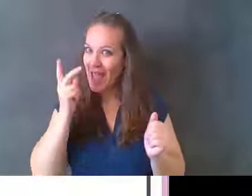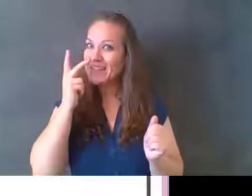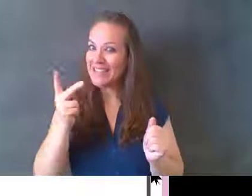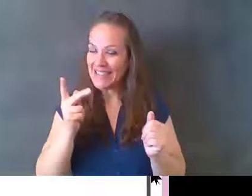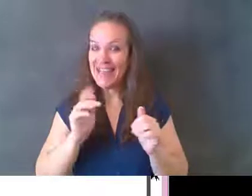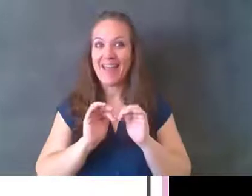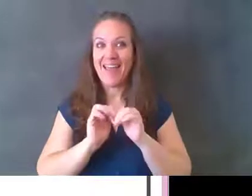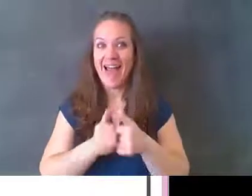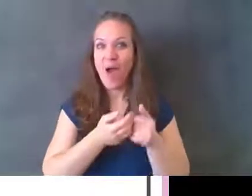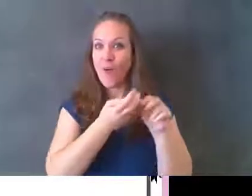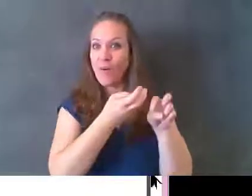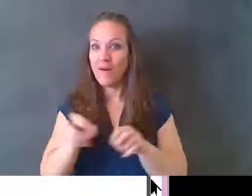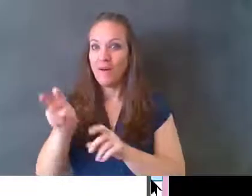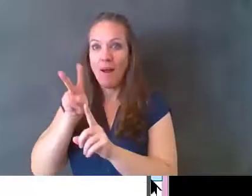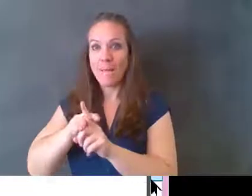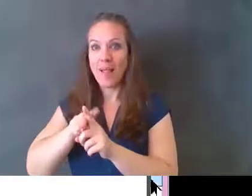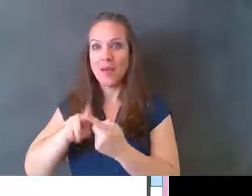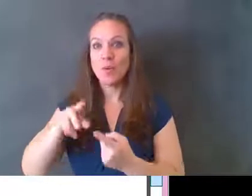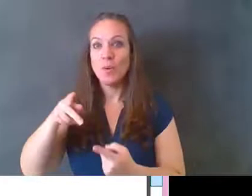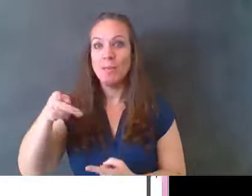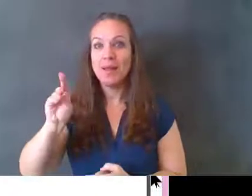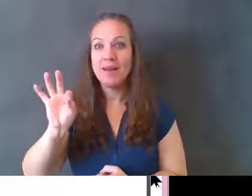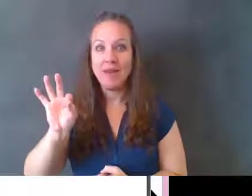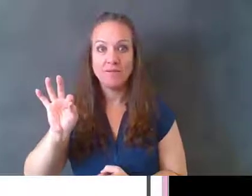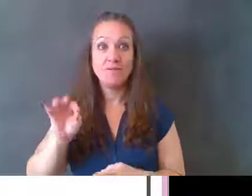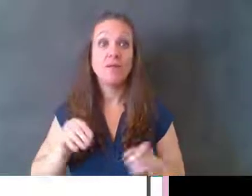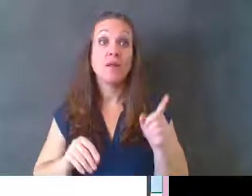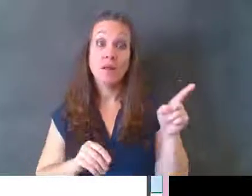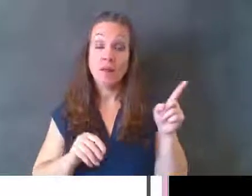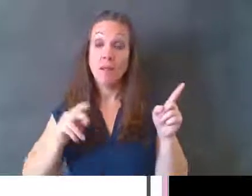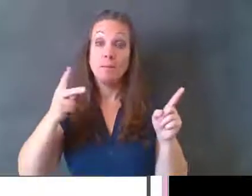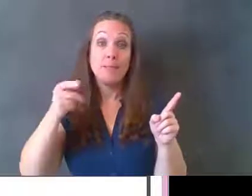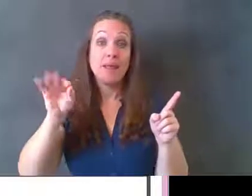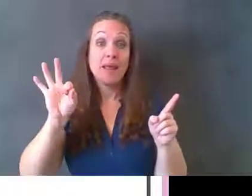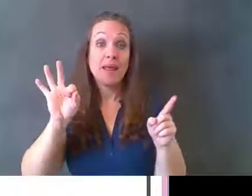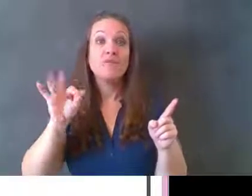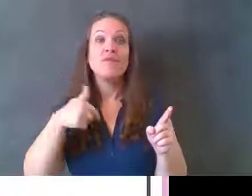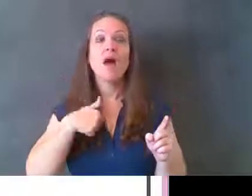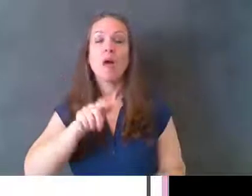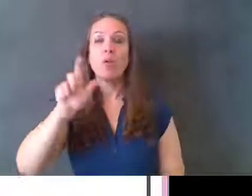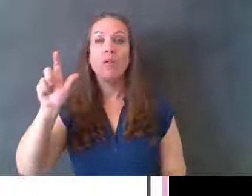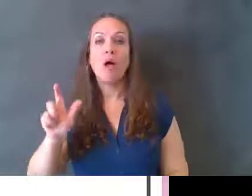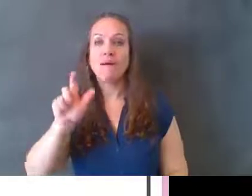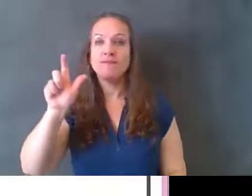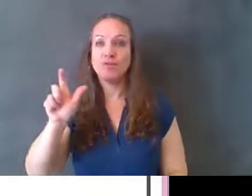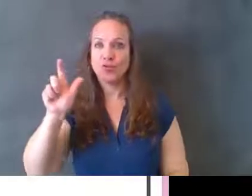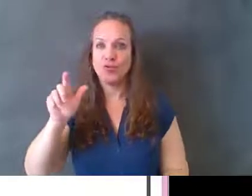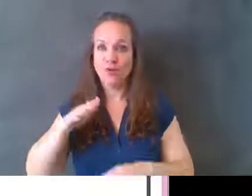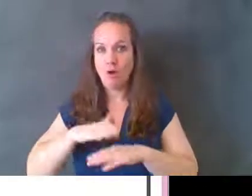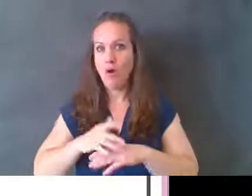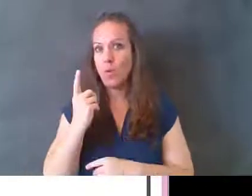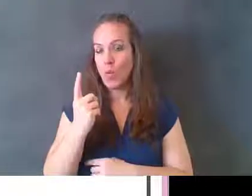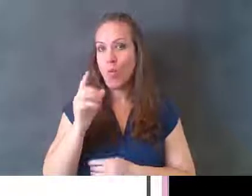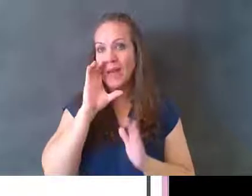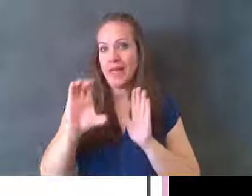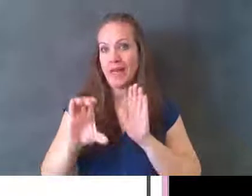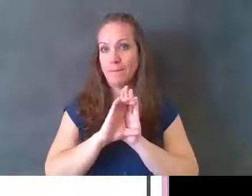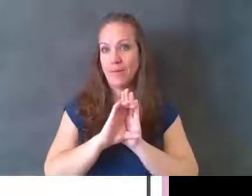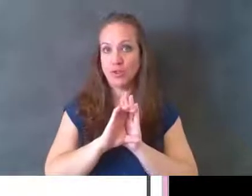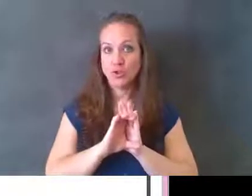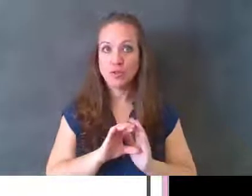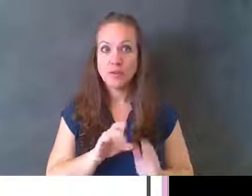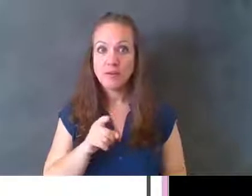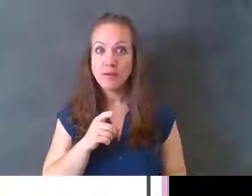your PDF. So on my PDF here, I'm going to hover over one of my images and see if it comes up with alt